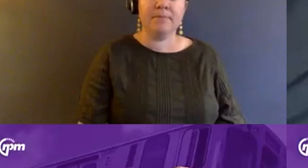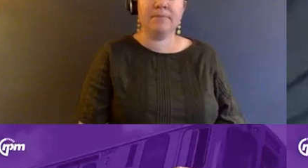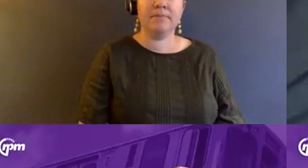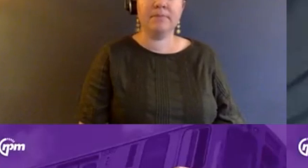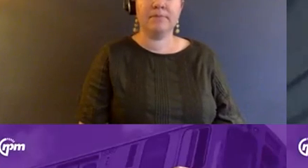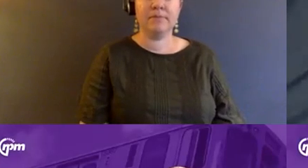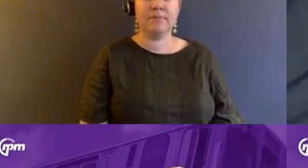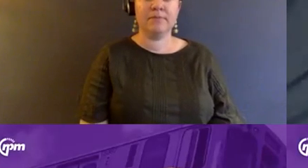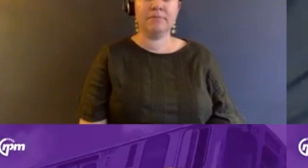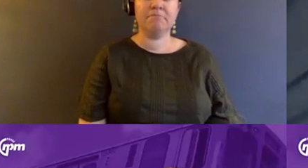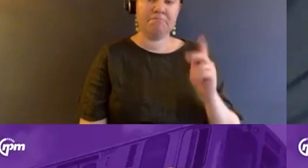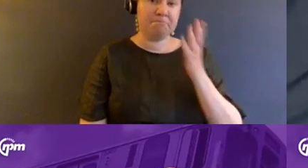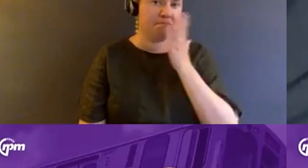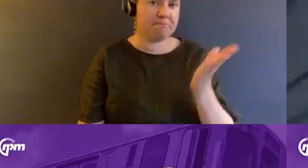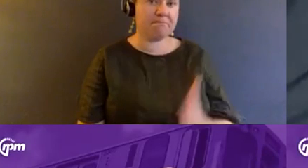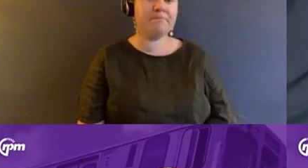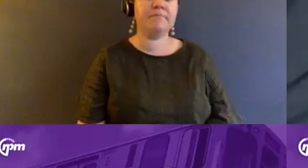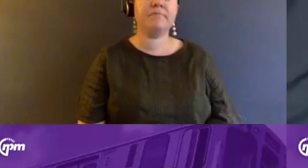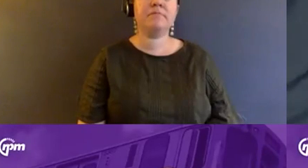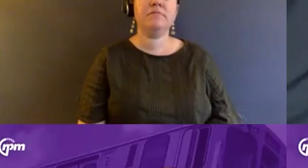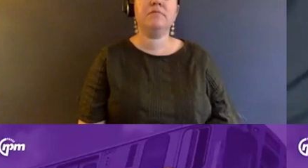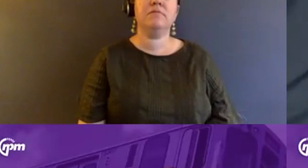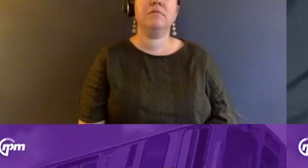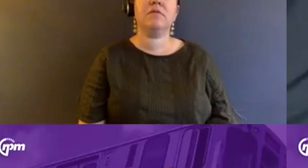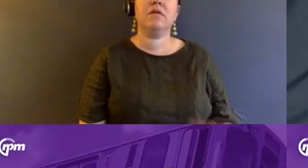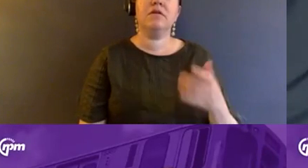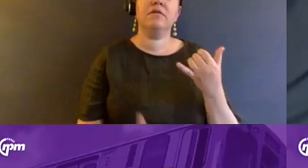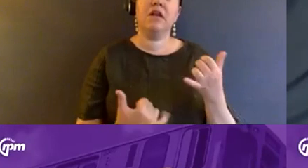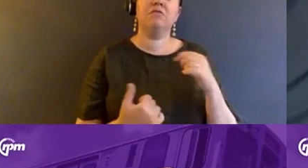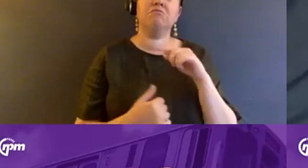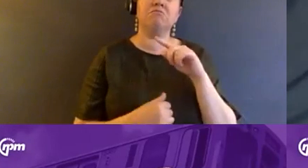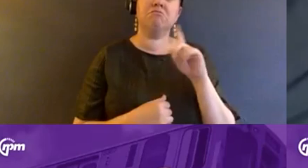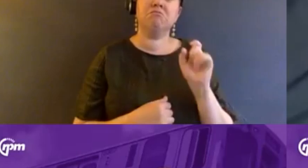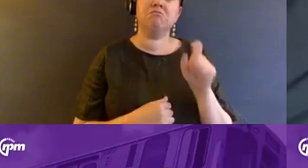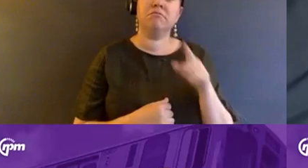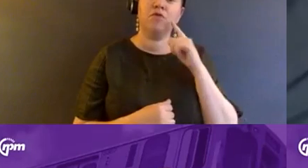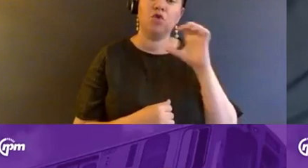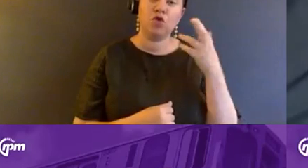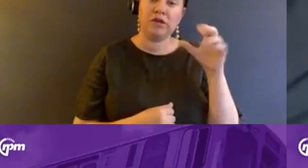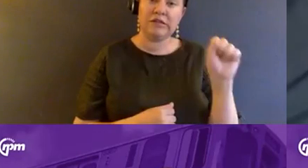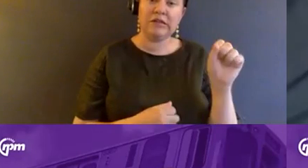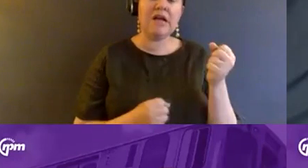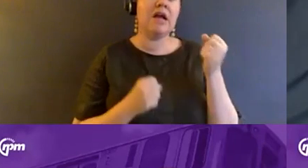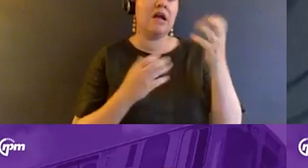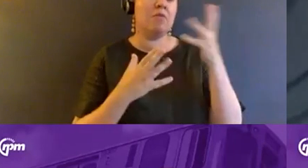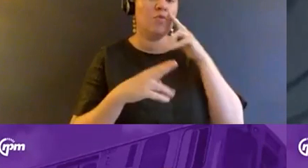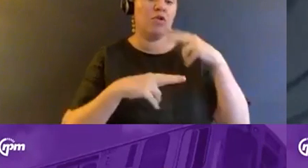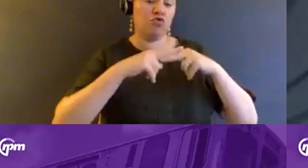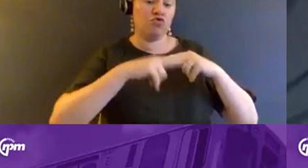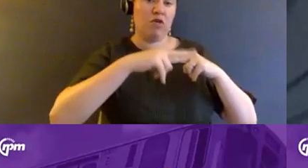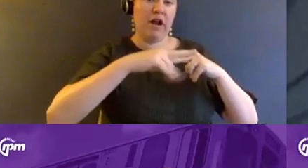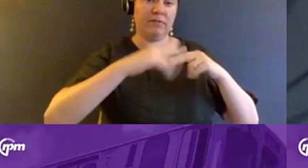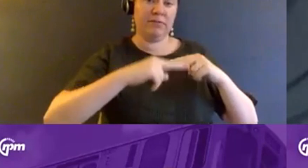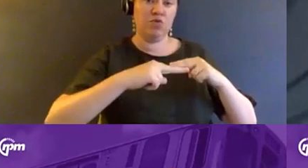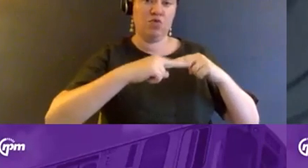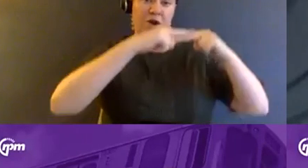All right, thanks, Steve. This one I will send over to Chris. How much will the tracks be raised?